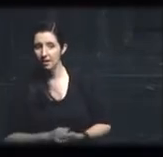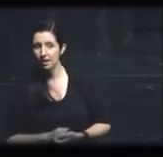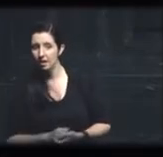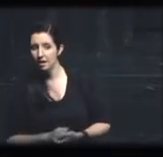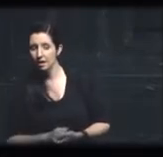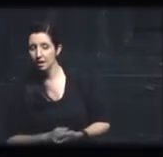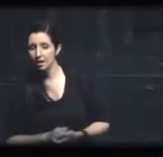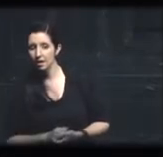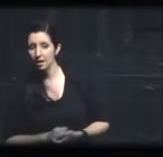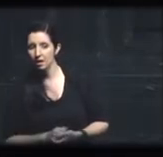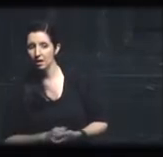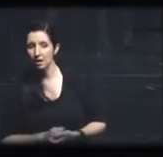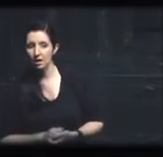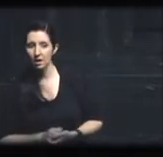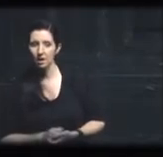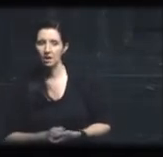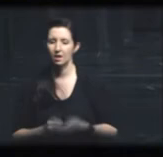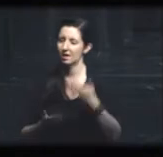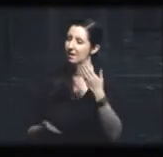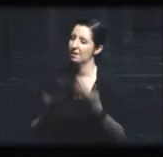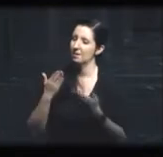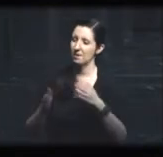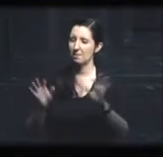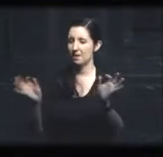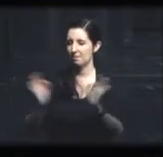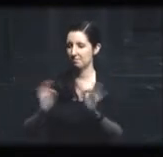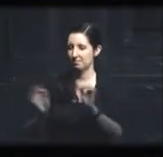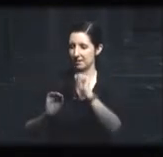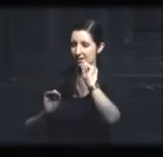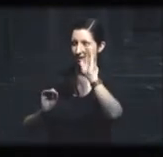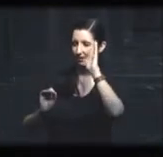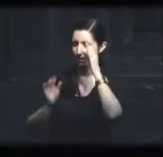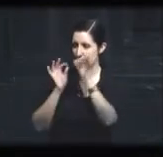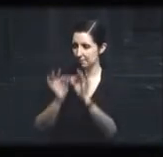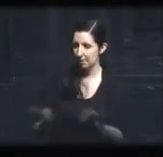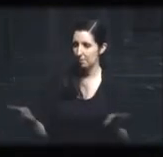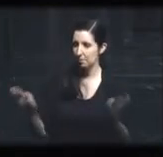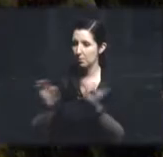This may not sound as important as